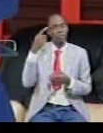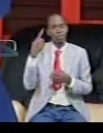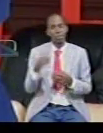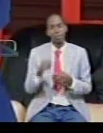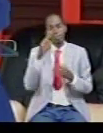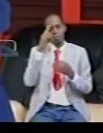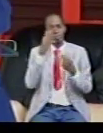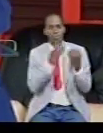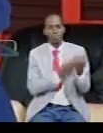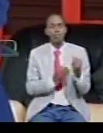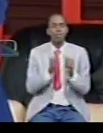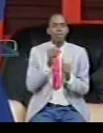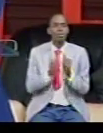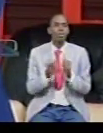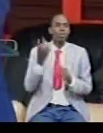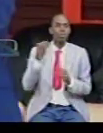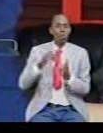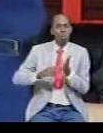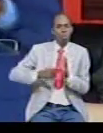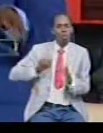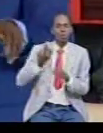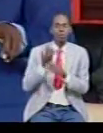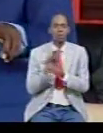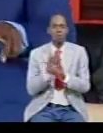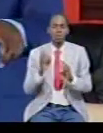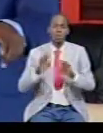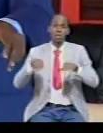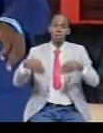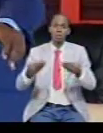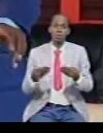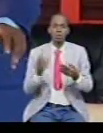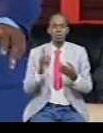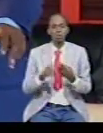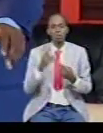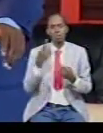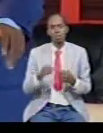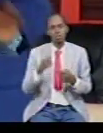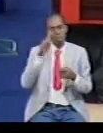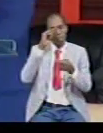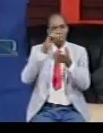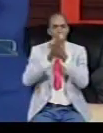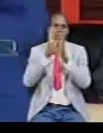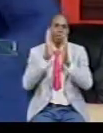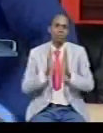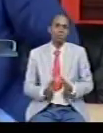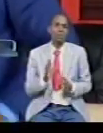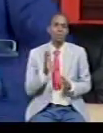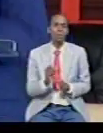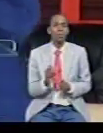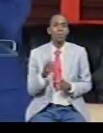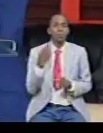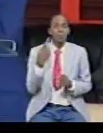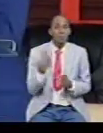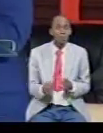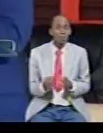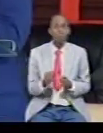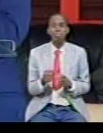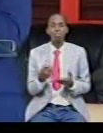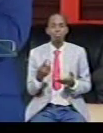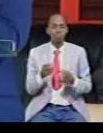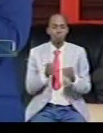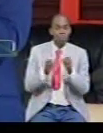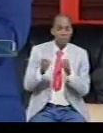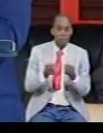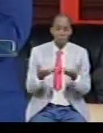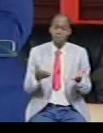contend for the faith which was once delivered unto the saints. The contention here does not mean that you